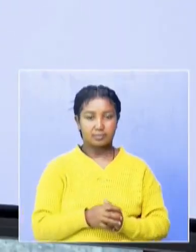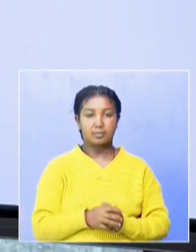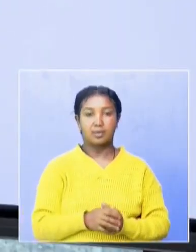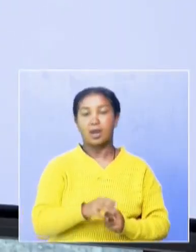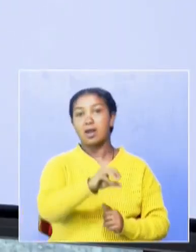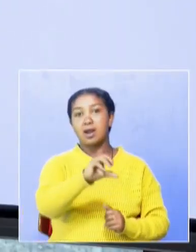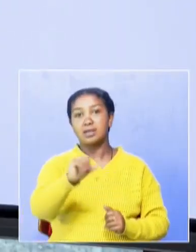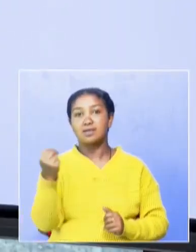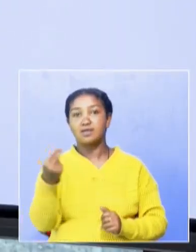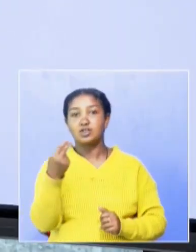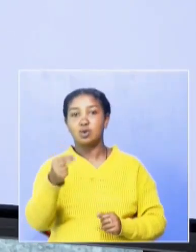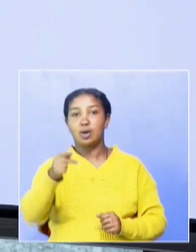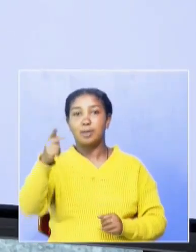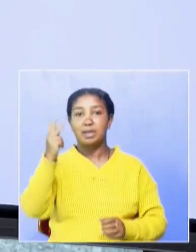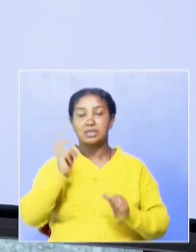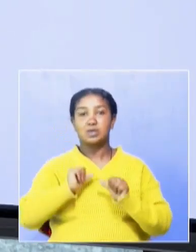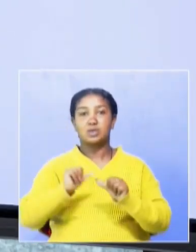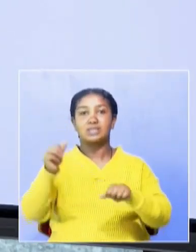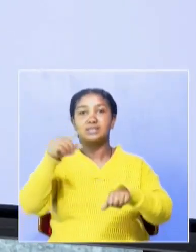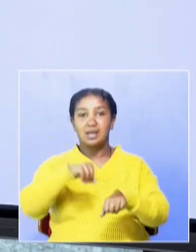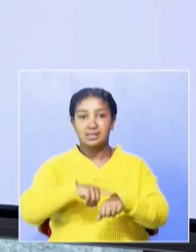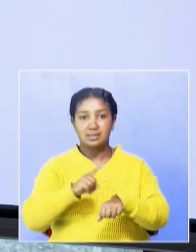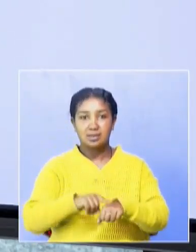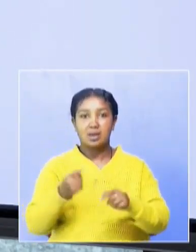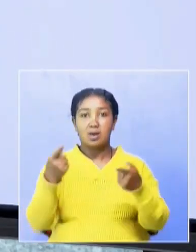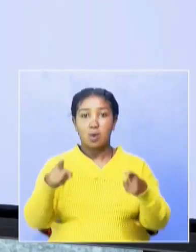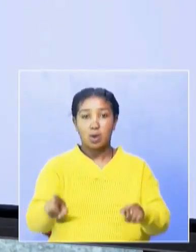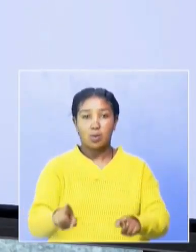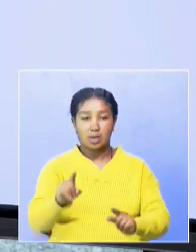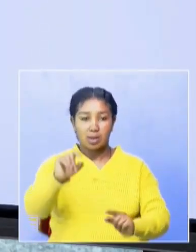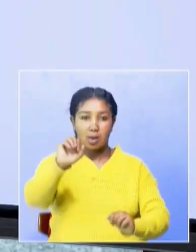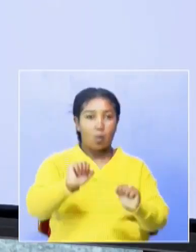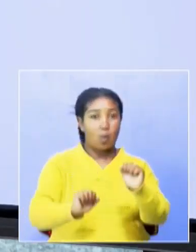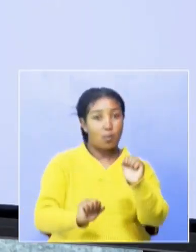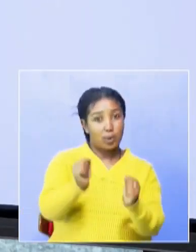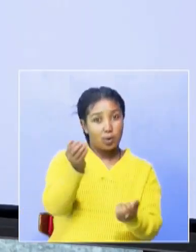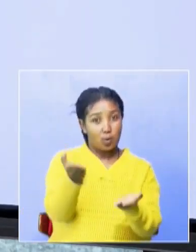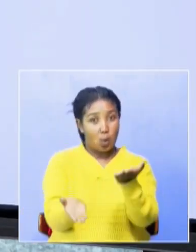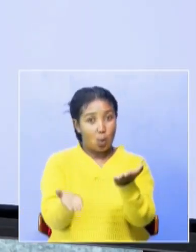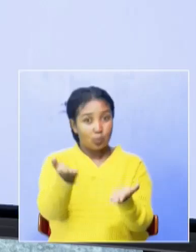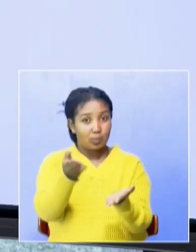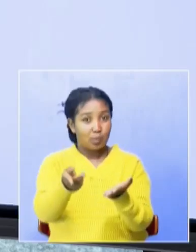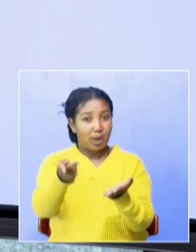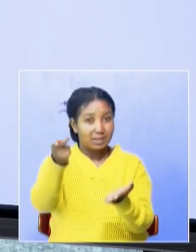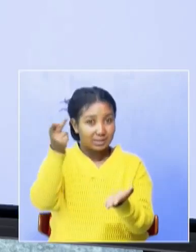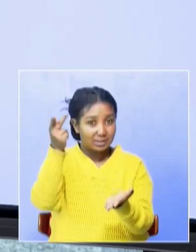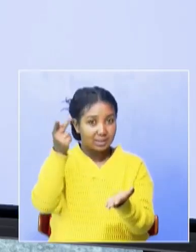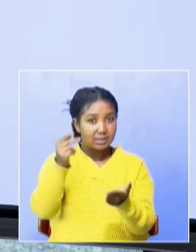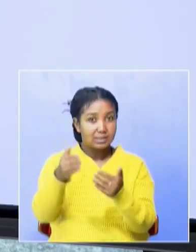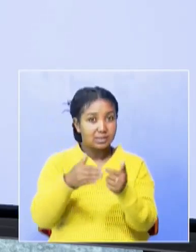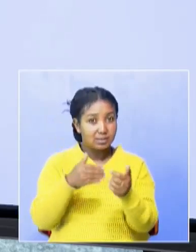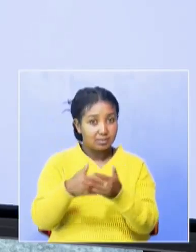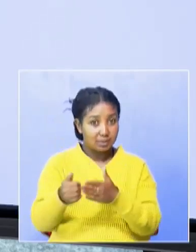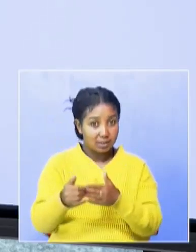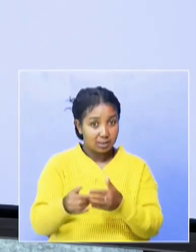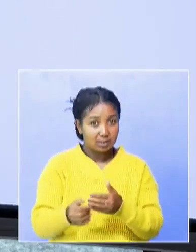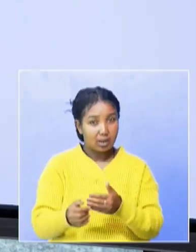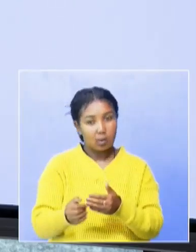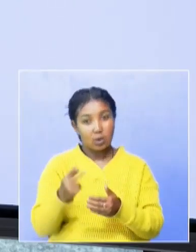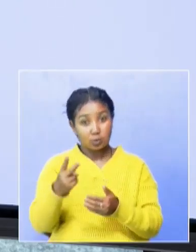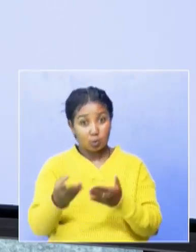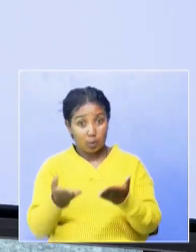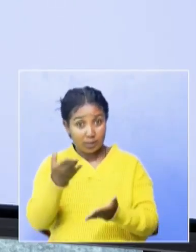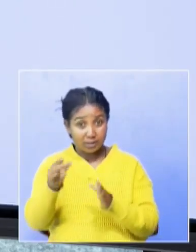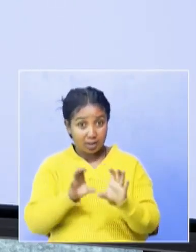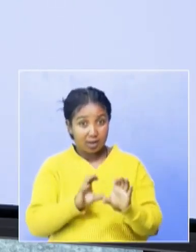And another function of past continuous tense when we compare with past simple tense is that we